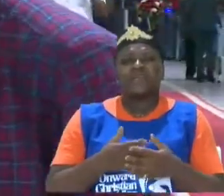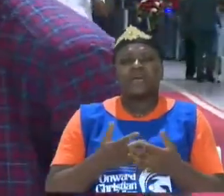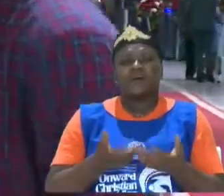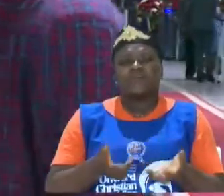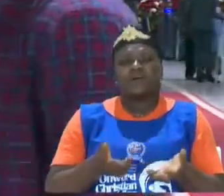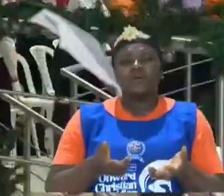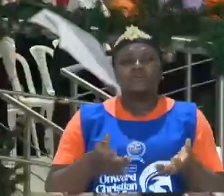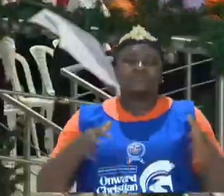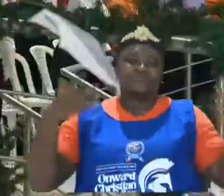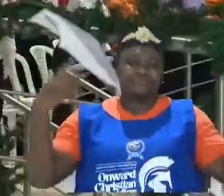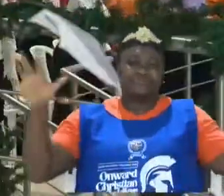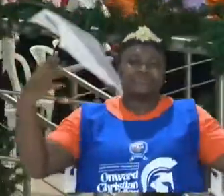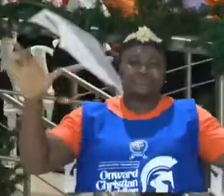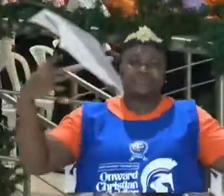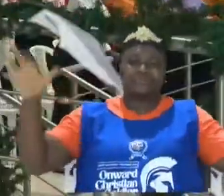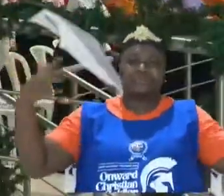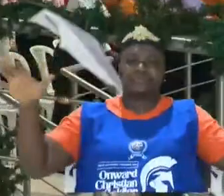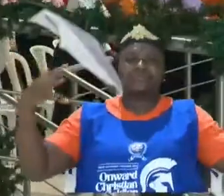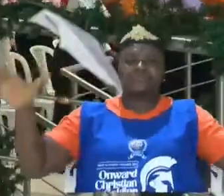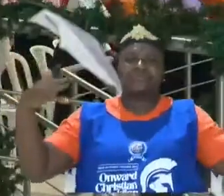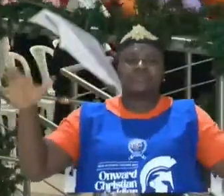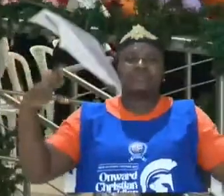you. Praise God.